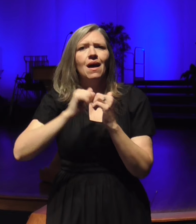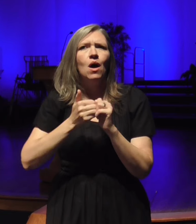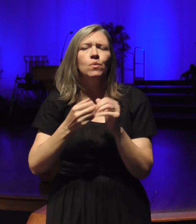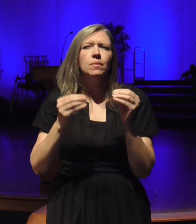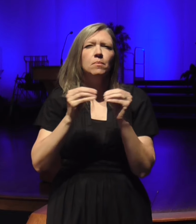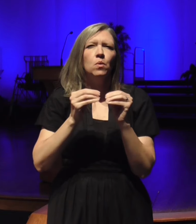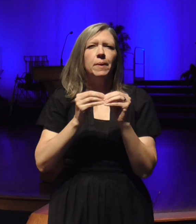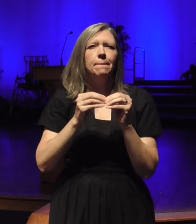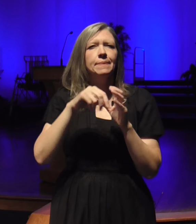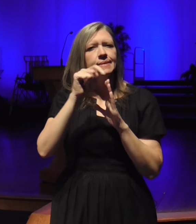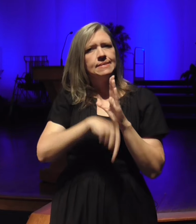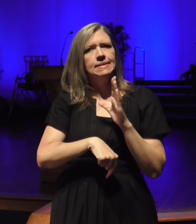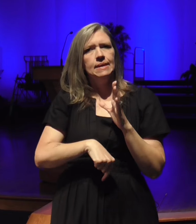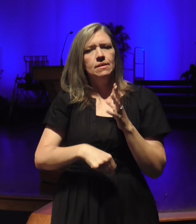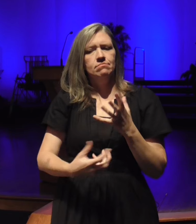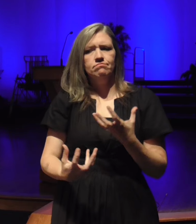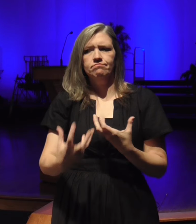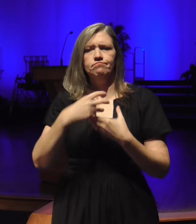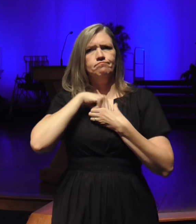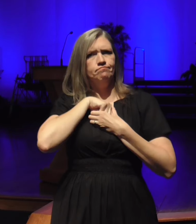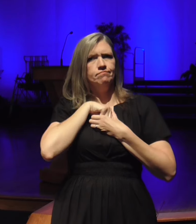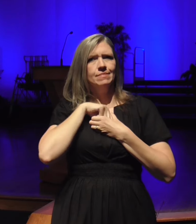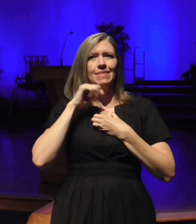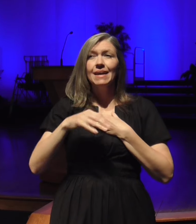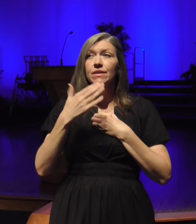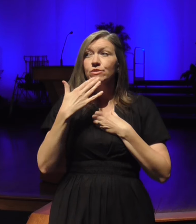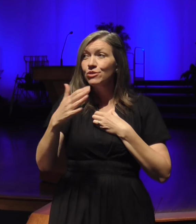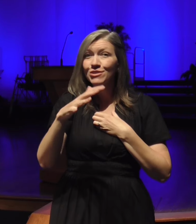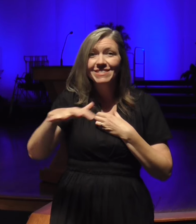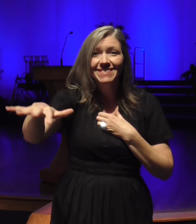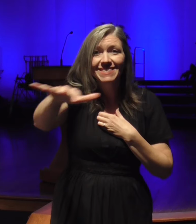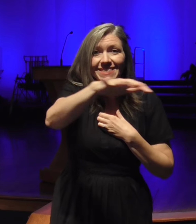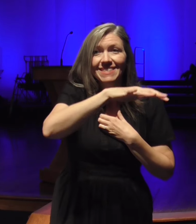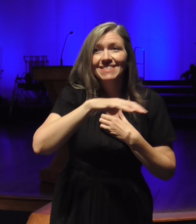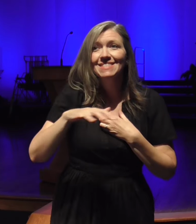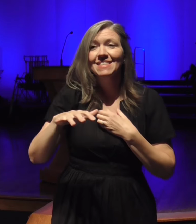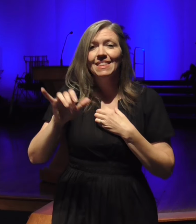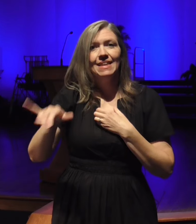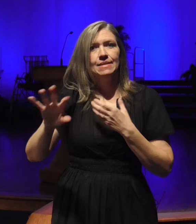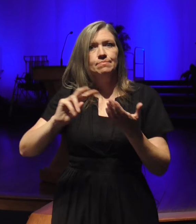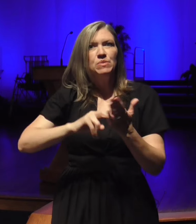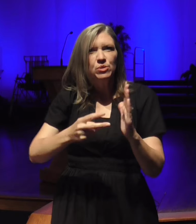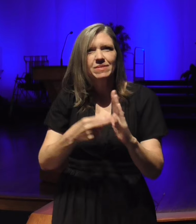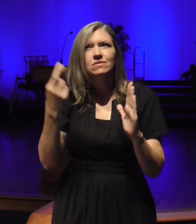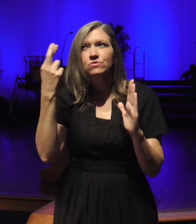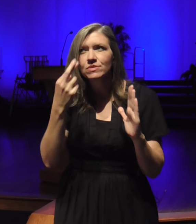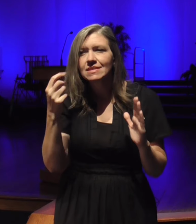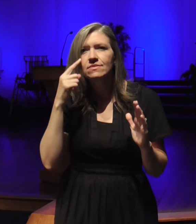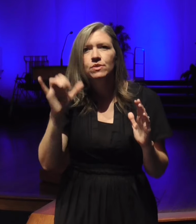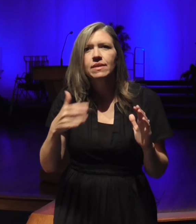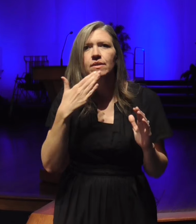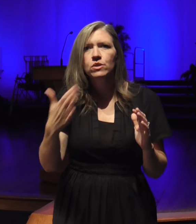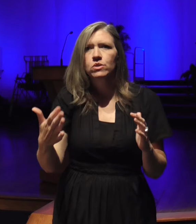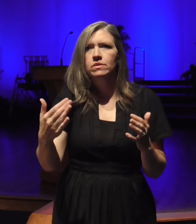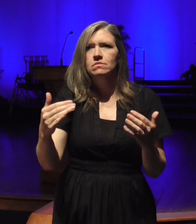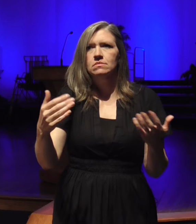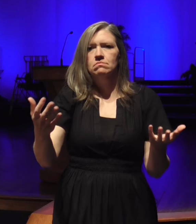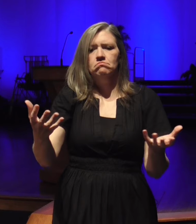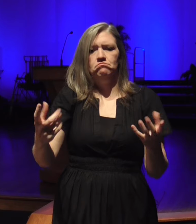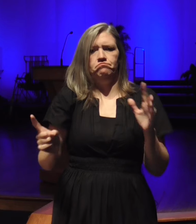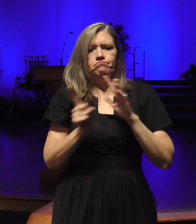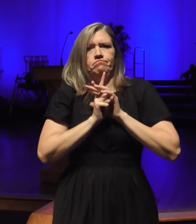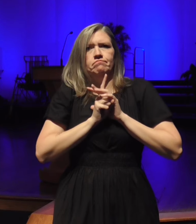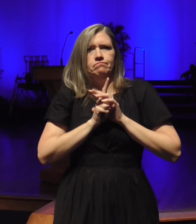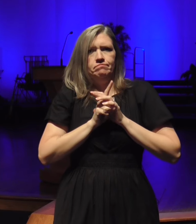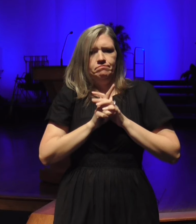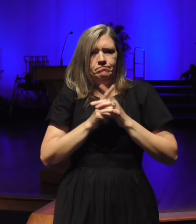things every day, you can learn day after day to greater embody this good that's